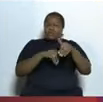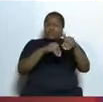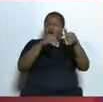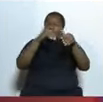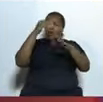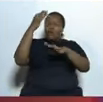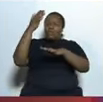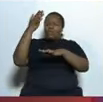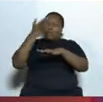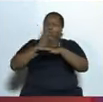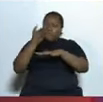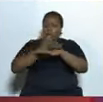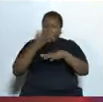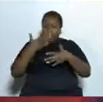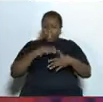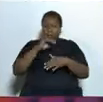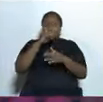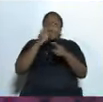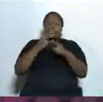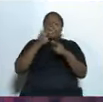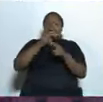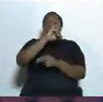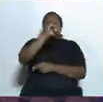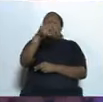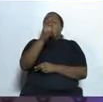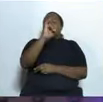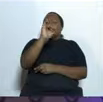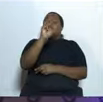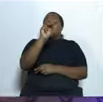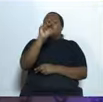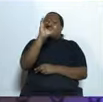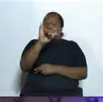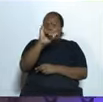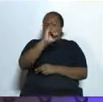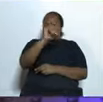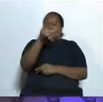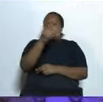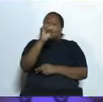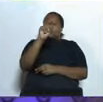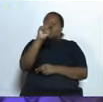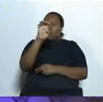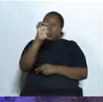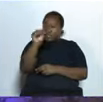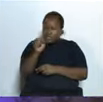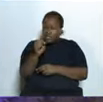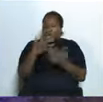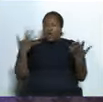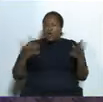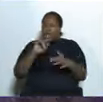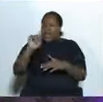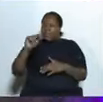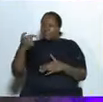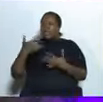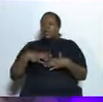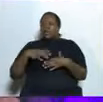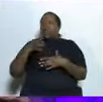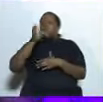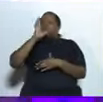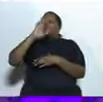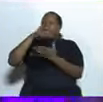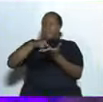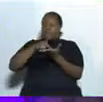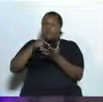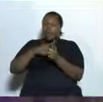Jim Jones down to the jungles of Guyana where 1,000 of them took poison and died? Why did they do